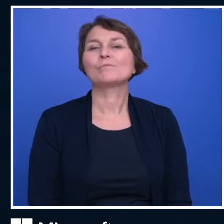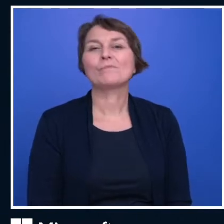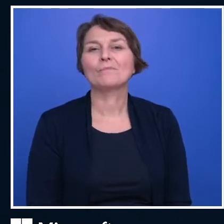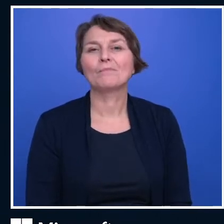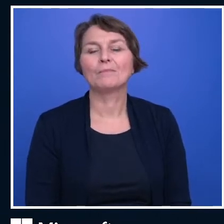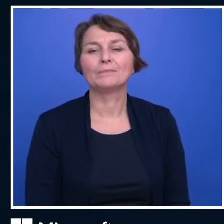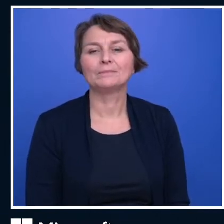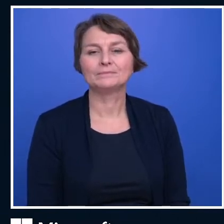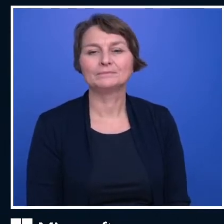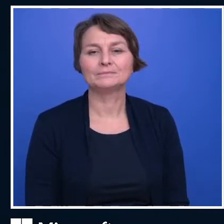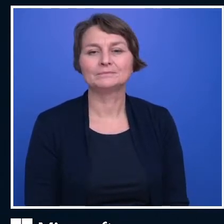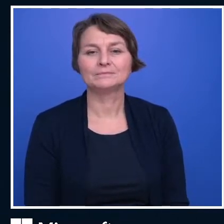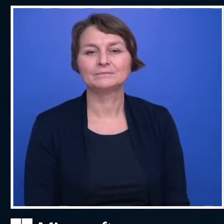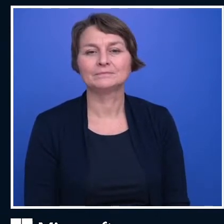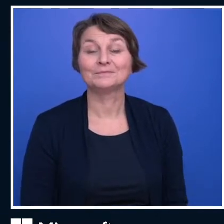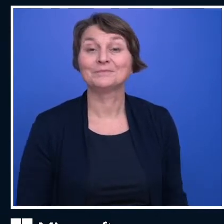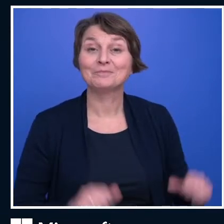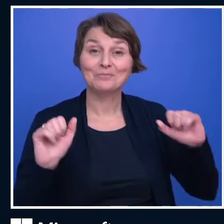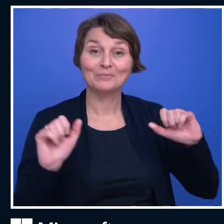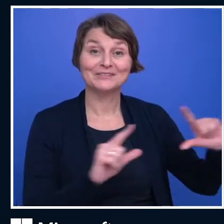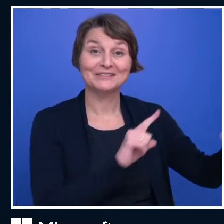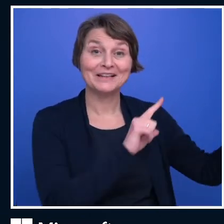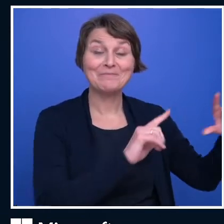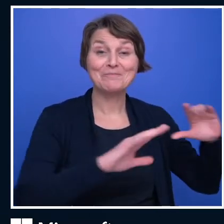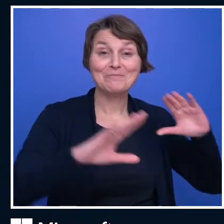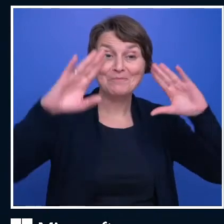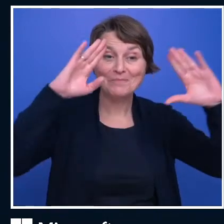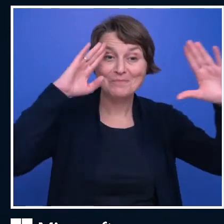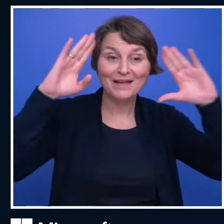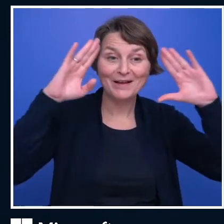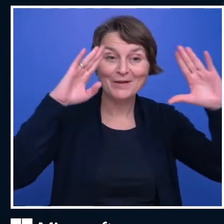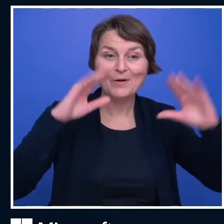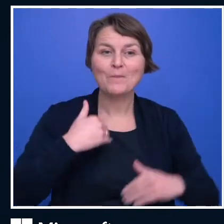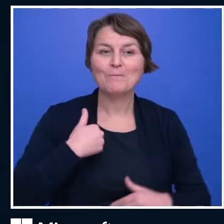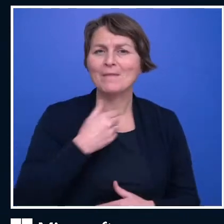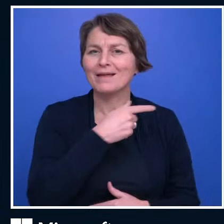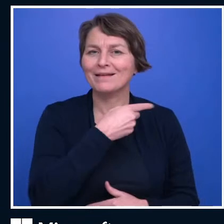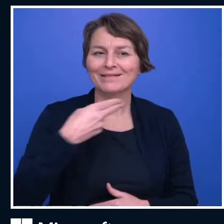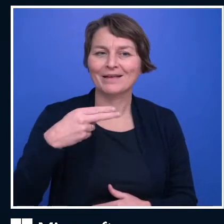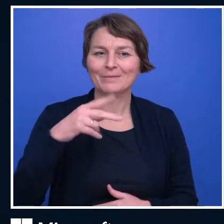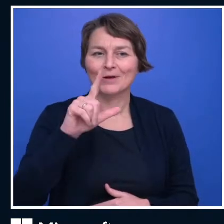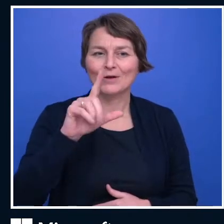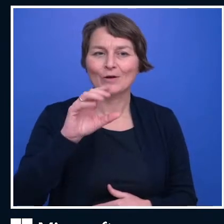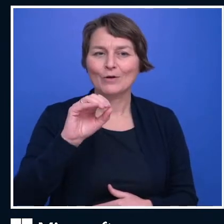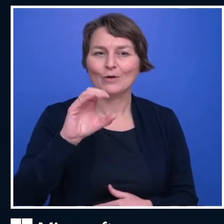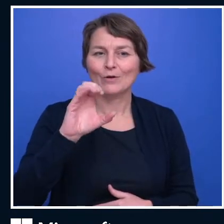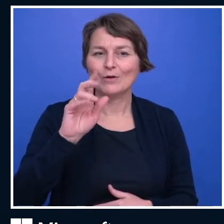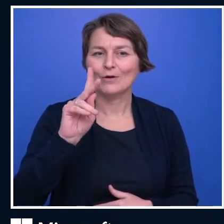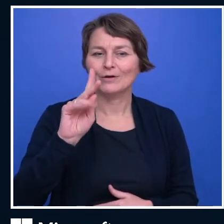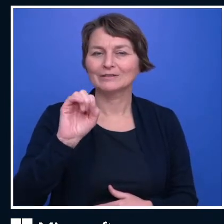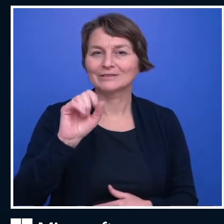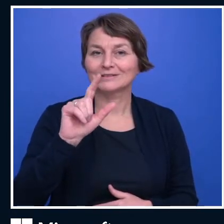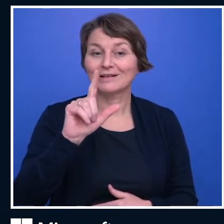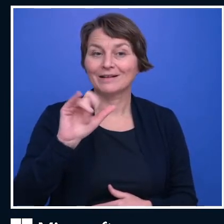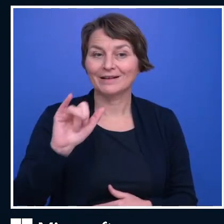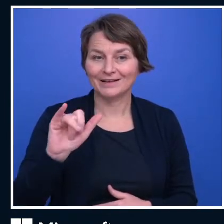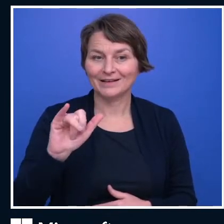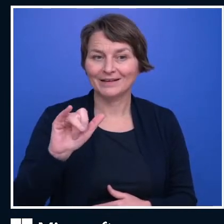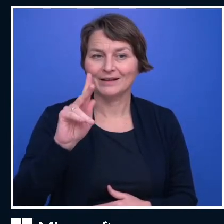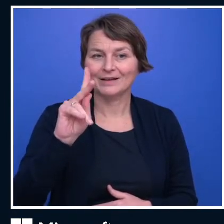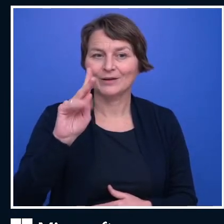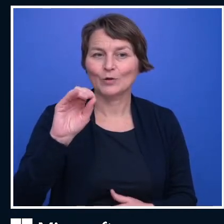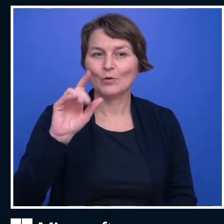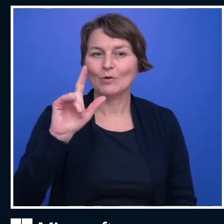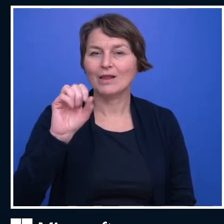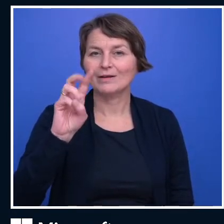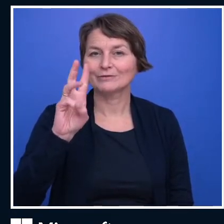present. So hello, my name is Loxley Kolakowski. I'm a senior studying informatics at the University of Washington, and I'm giving